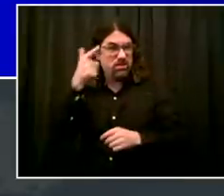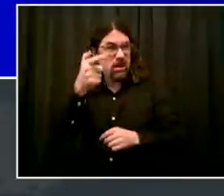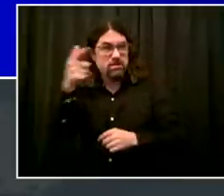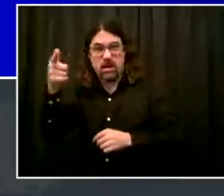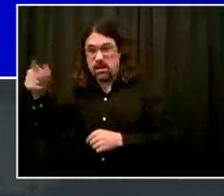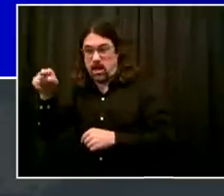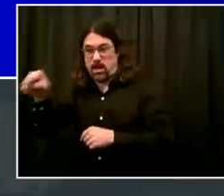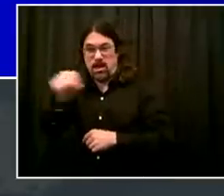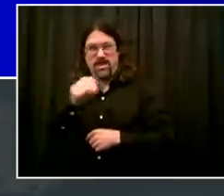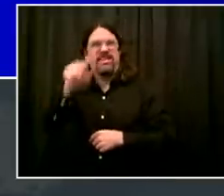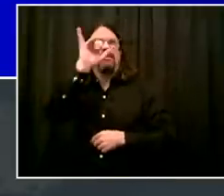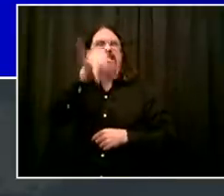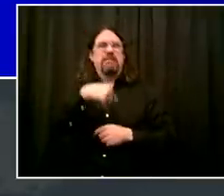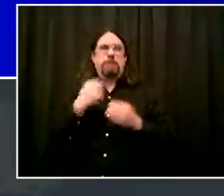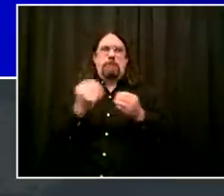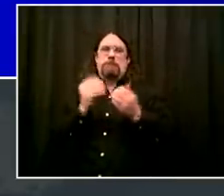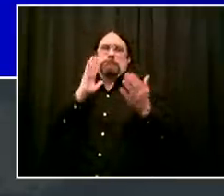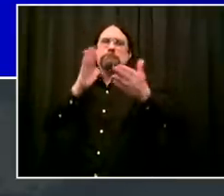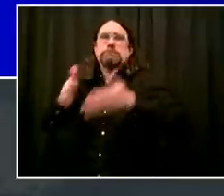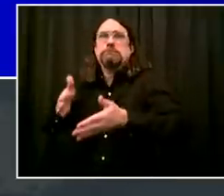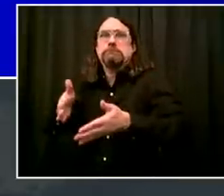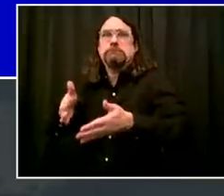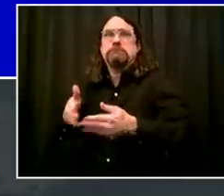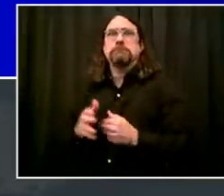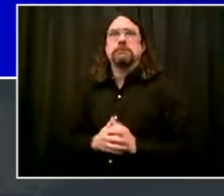we're going to do that again this summer with Summer All Out.